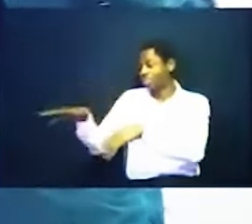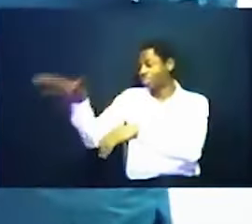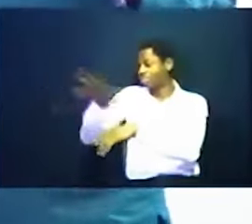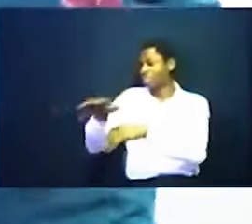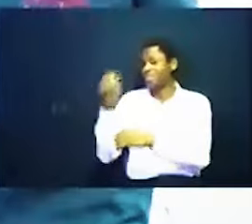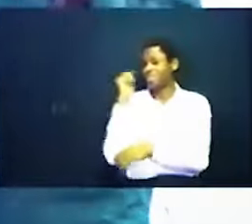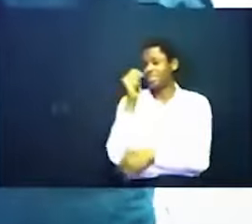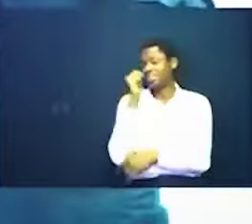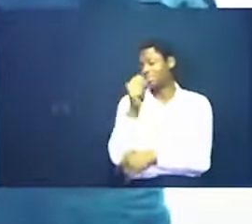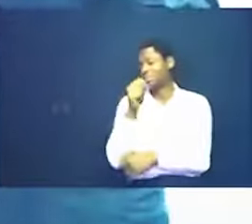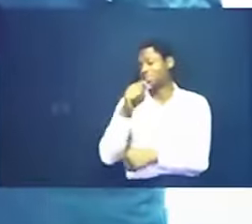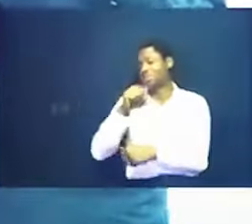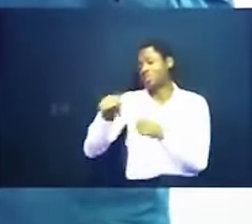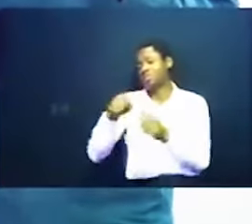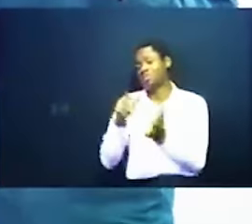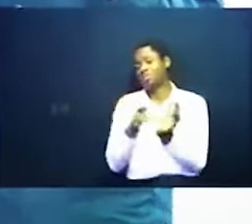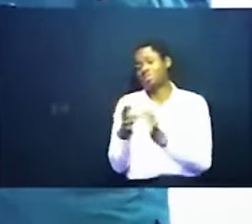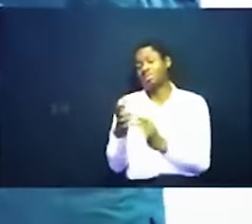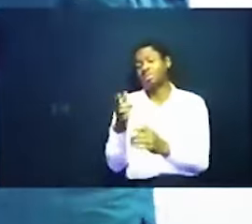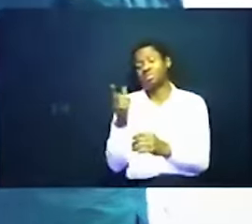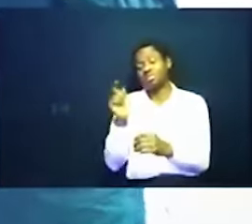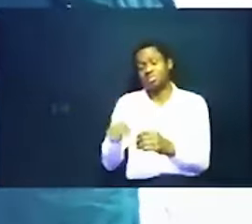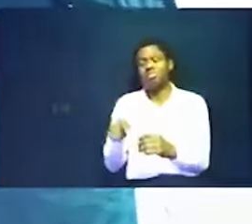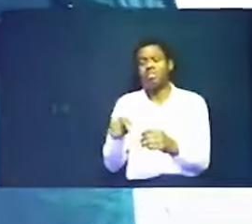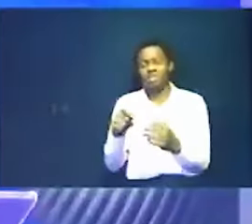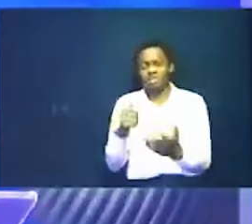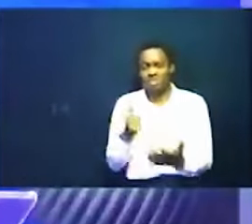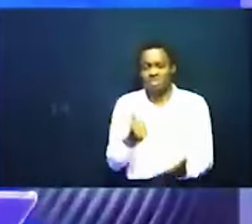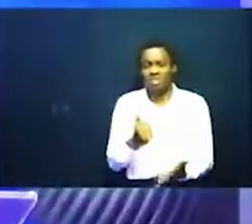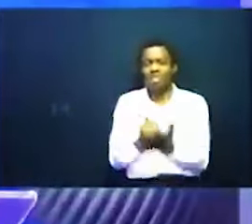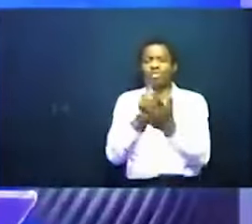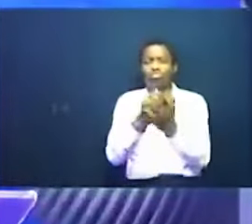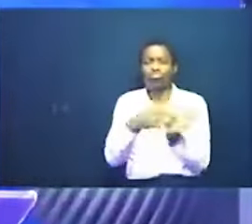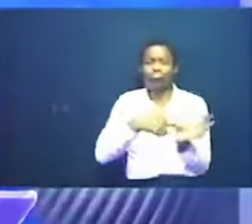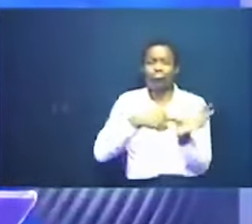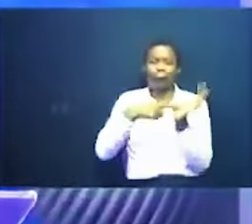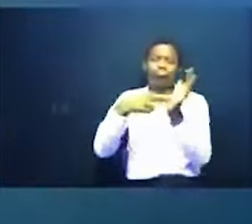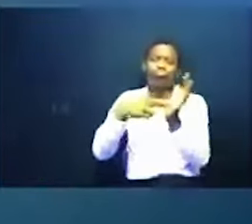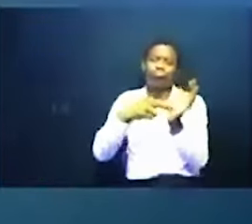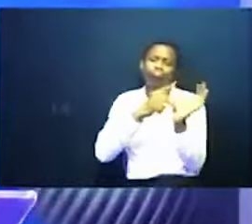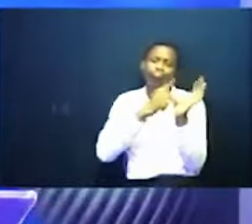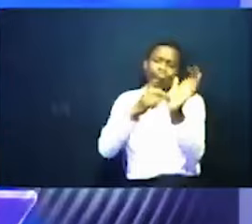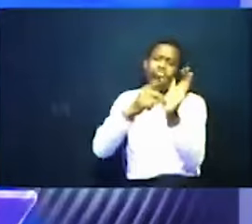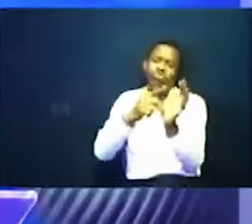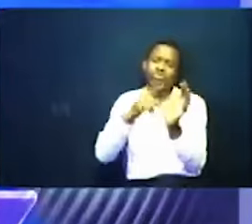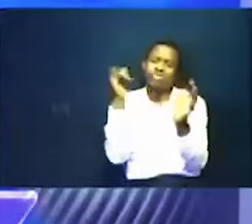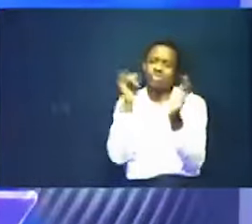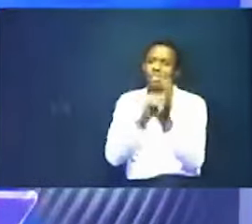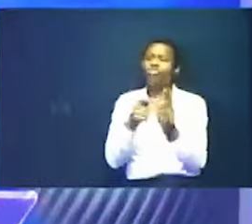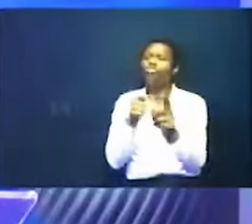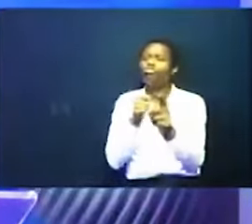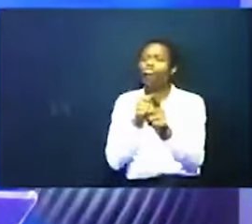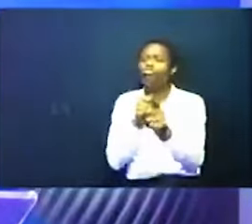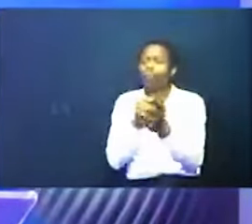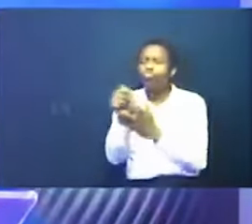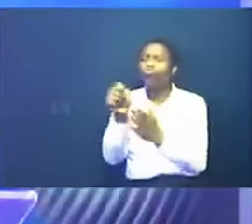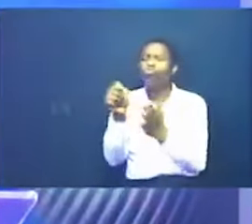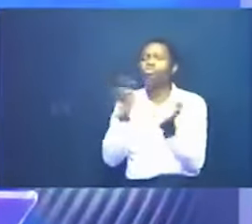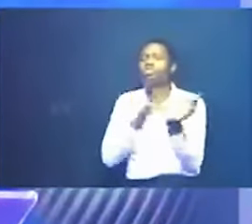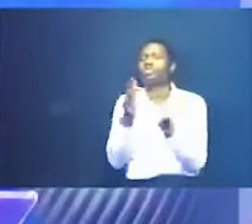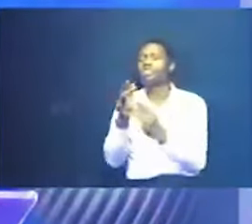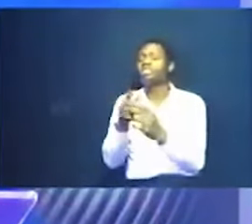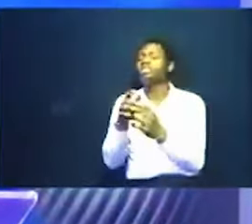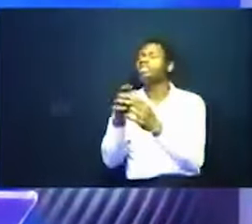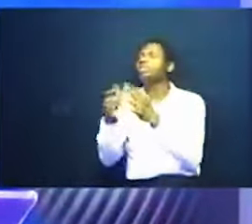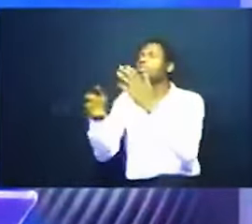body should bail Jesus out in his claim as a son